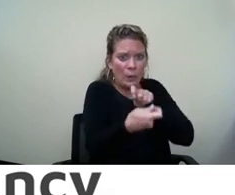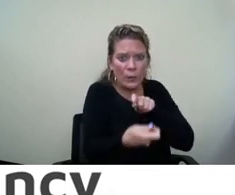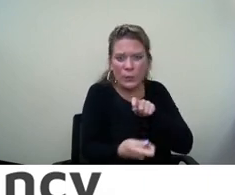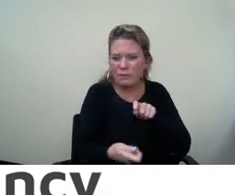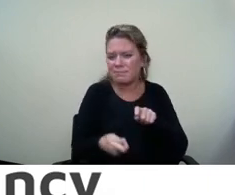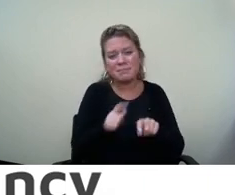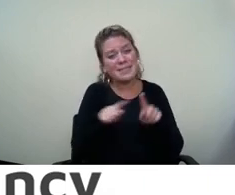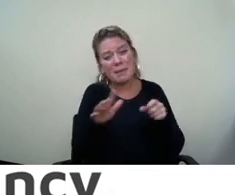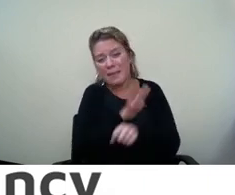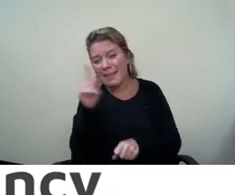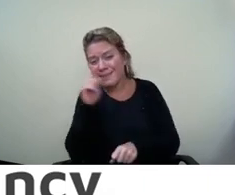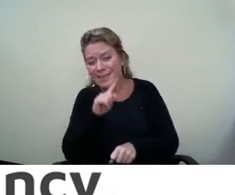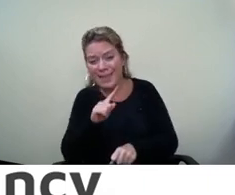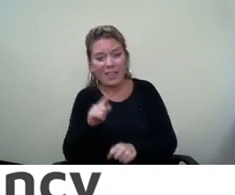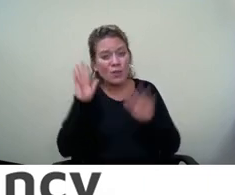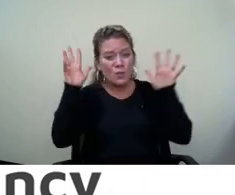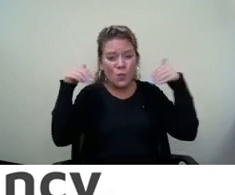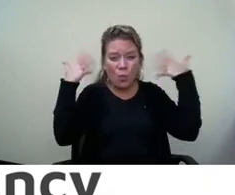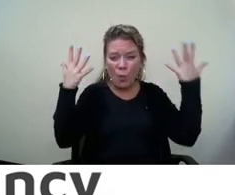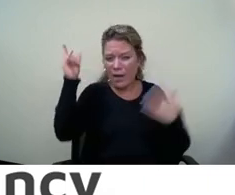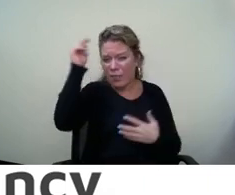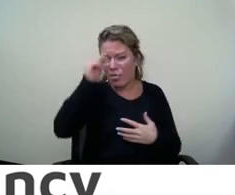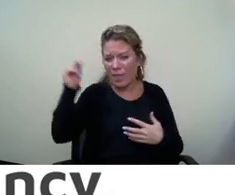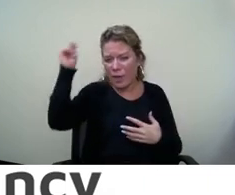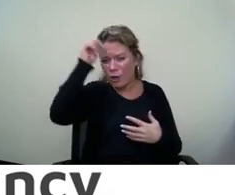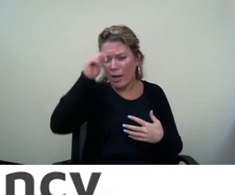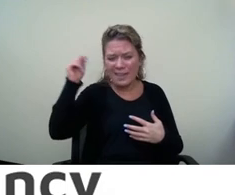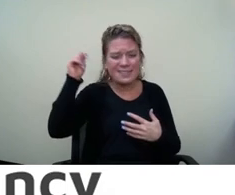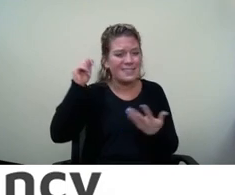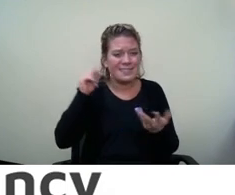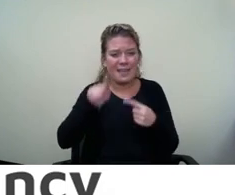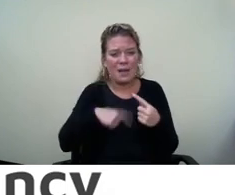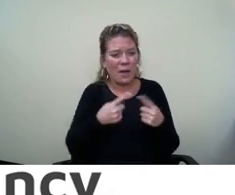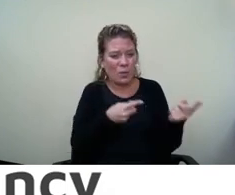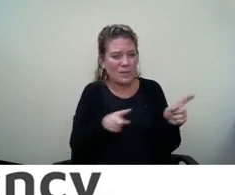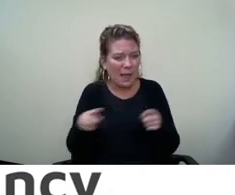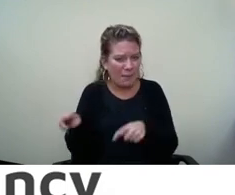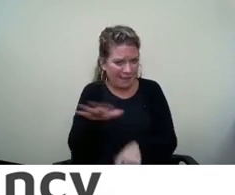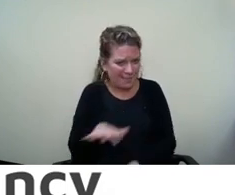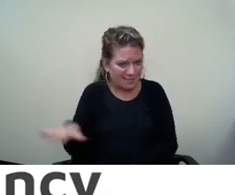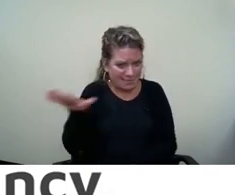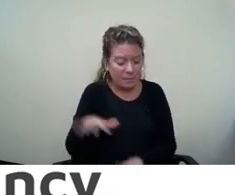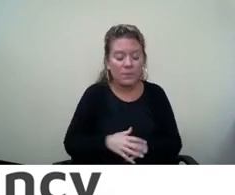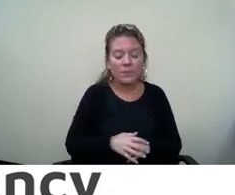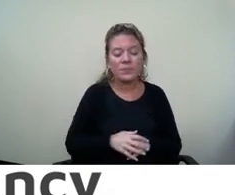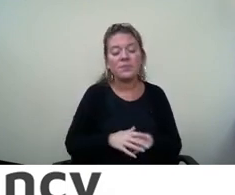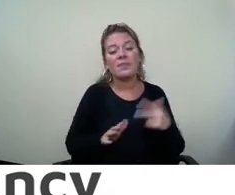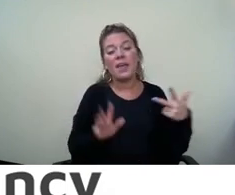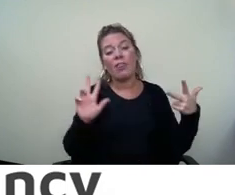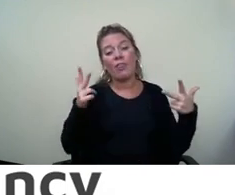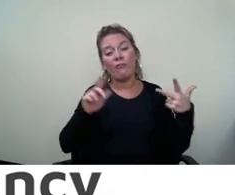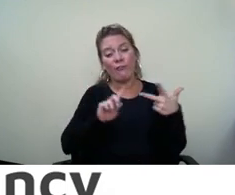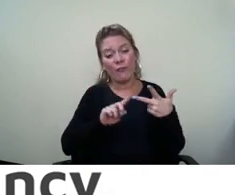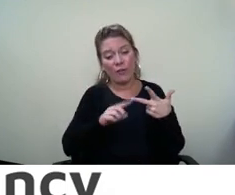and all of these wild theories about what exactly is happening. And of course, the third thing, and maybe you guys